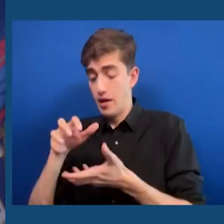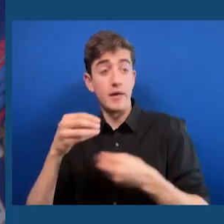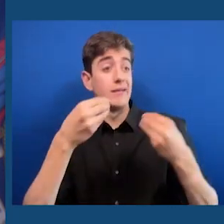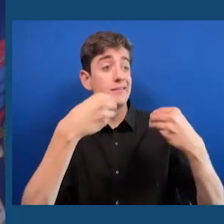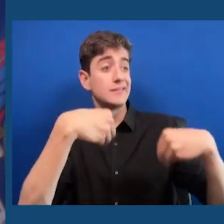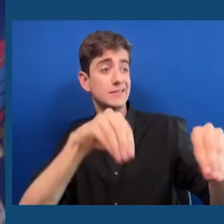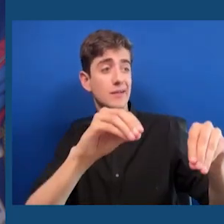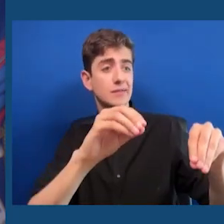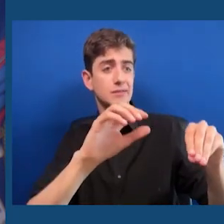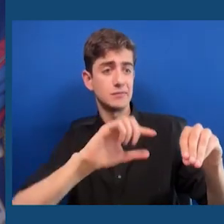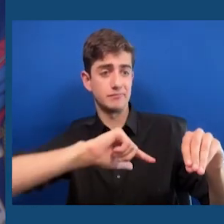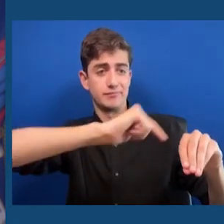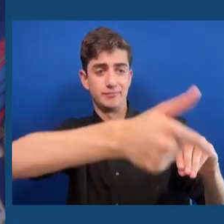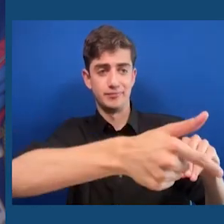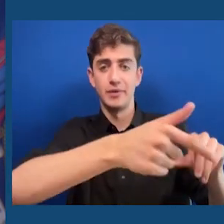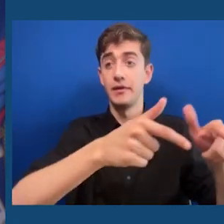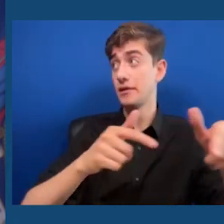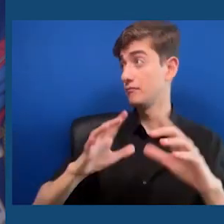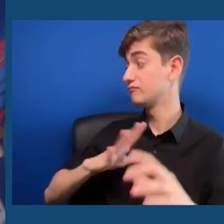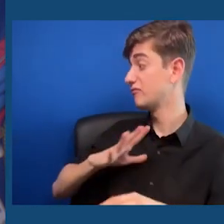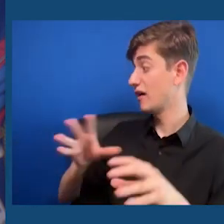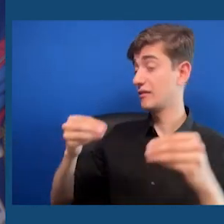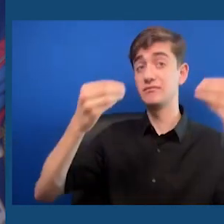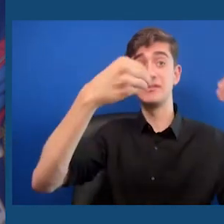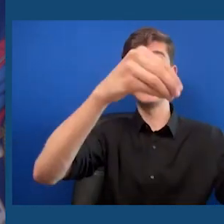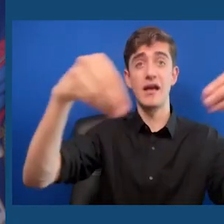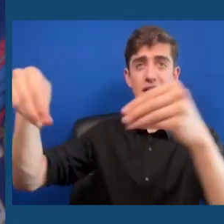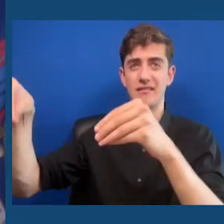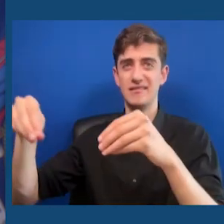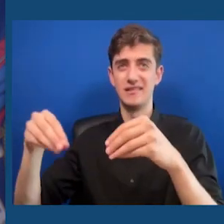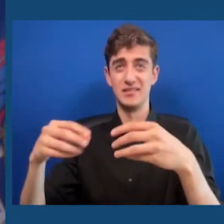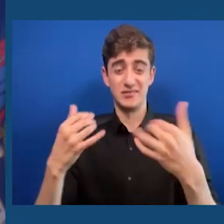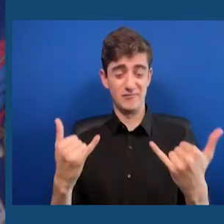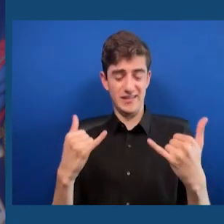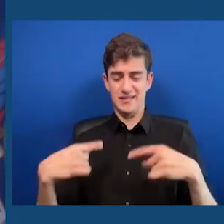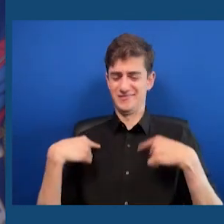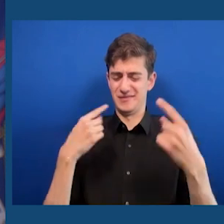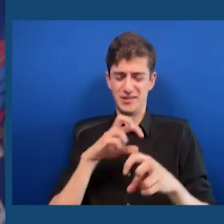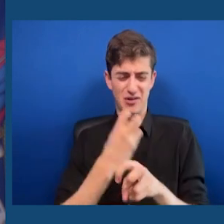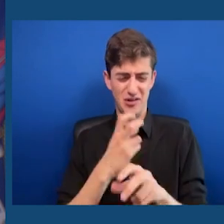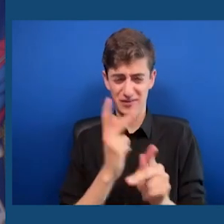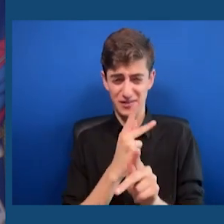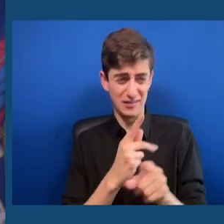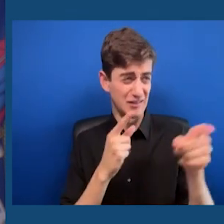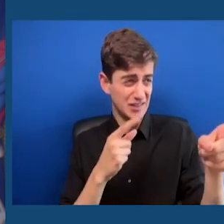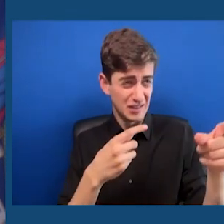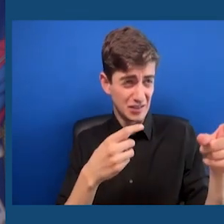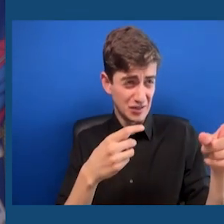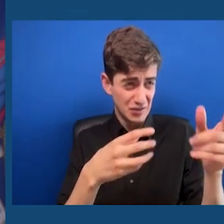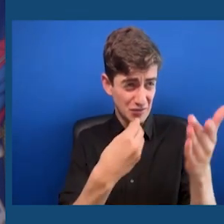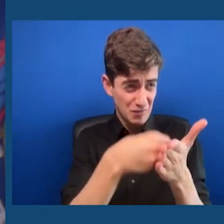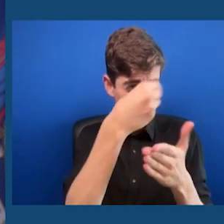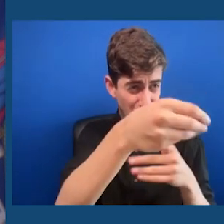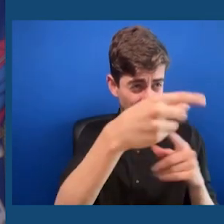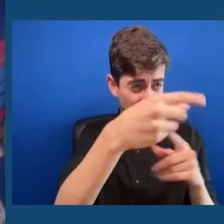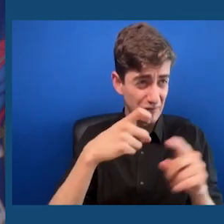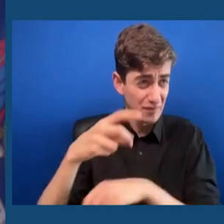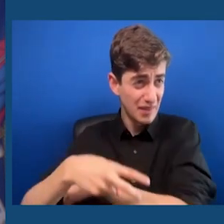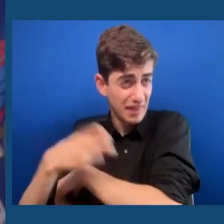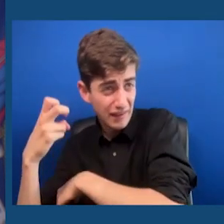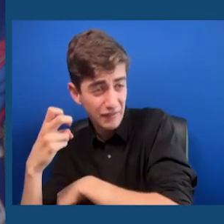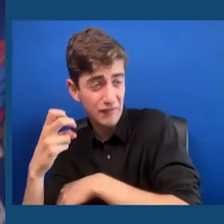mentioned. And it's been really hard to track them down and find them until now. We're going to make sure that prosecutors can charge